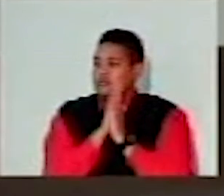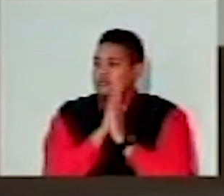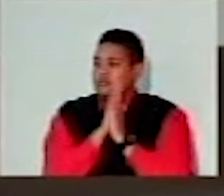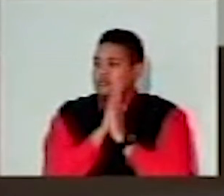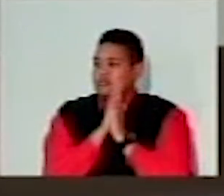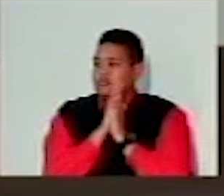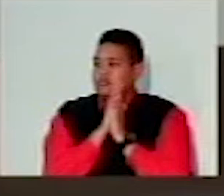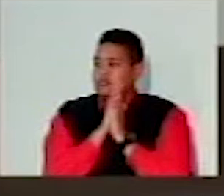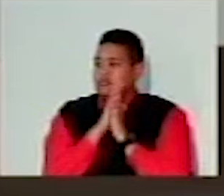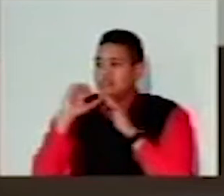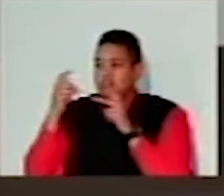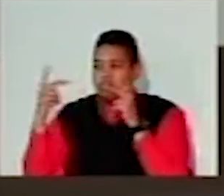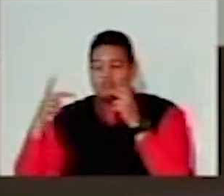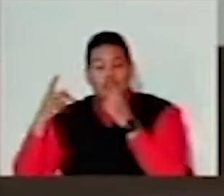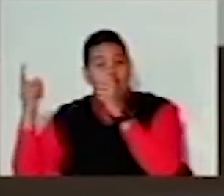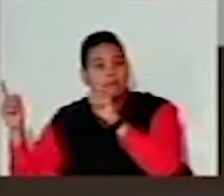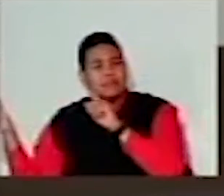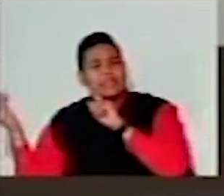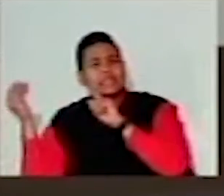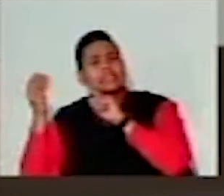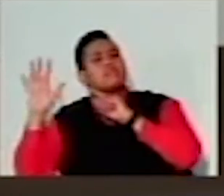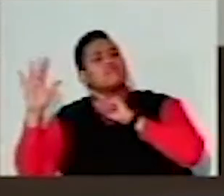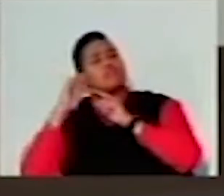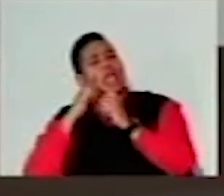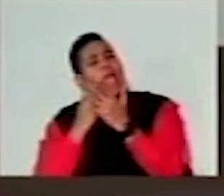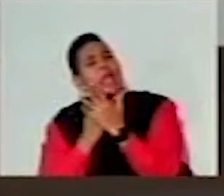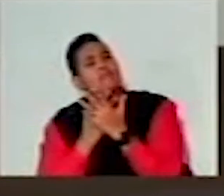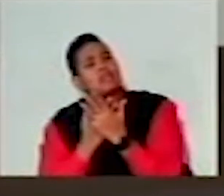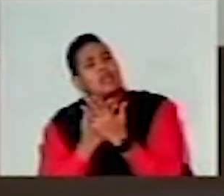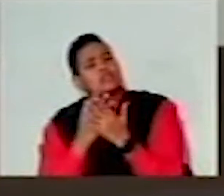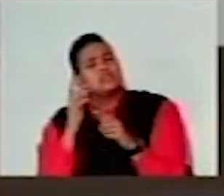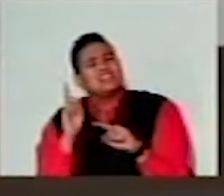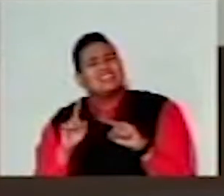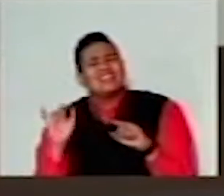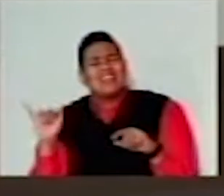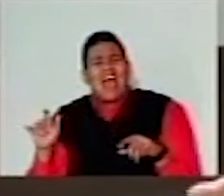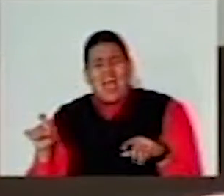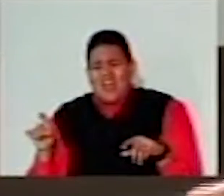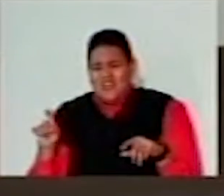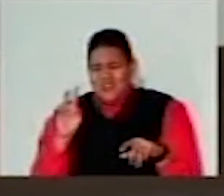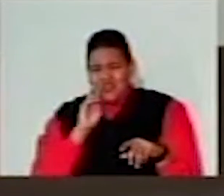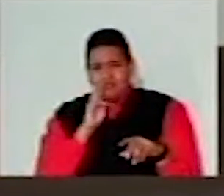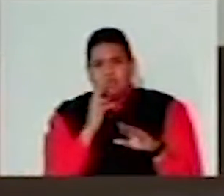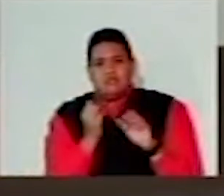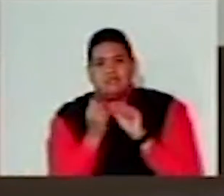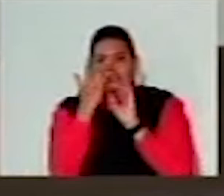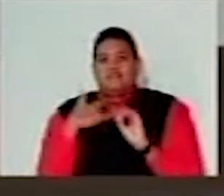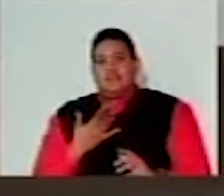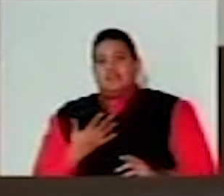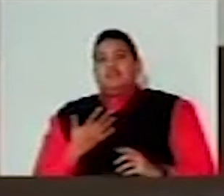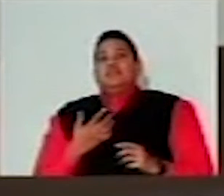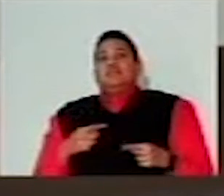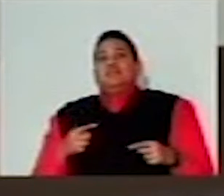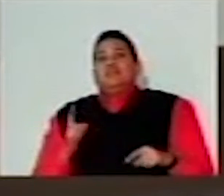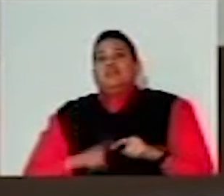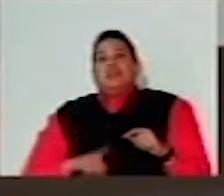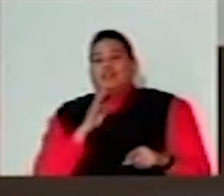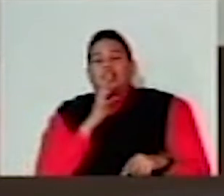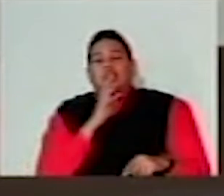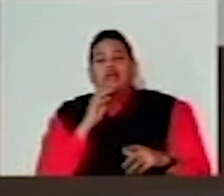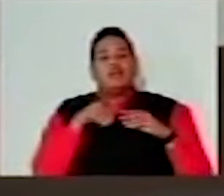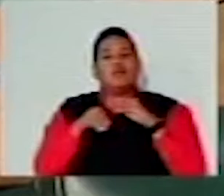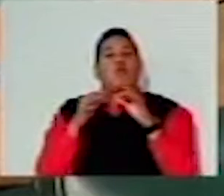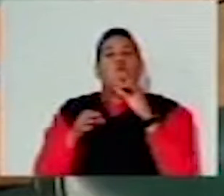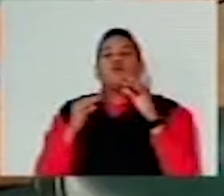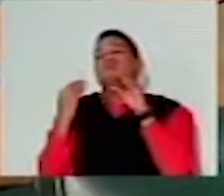elsewhere, give his or her evidence, rather than having to face the accused in court. Now, Mr. Speaker, this is